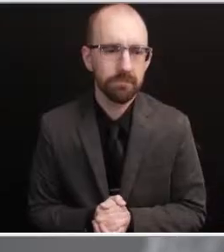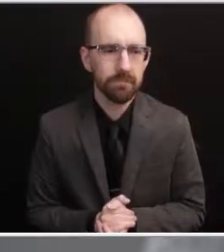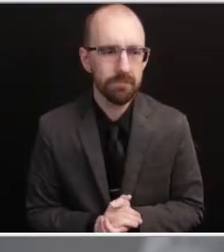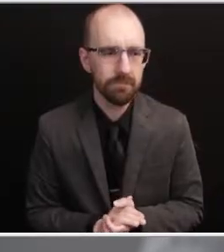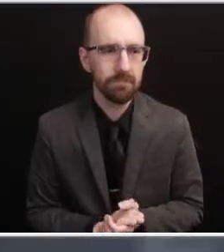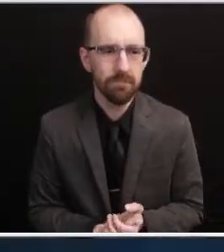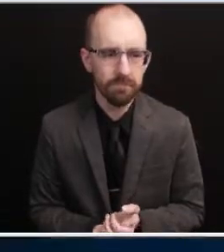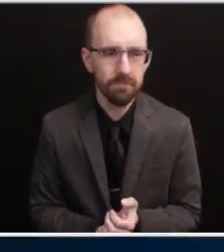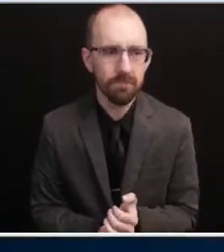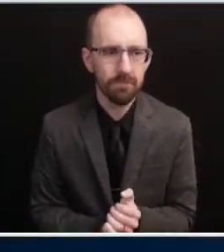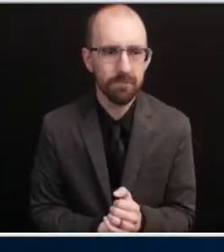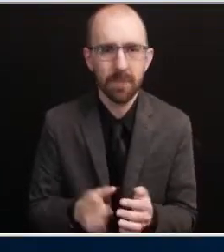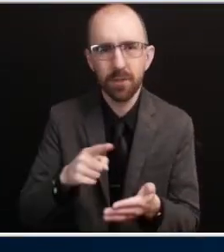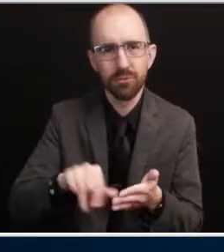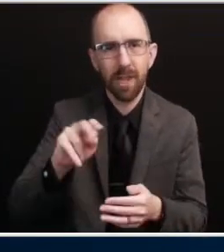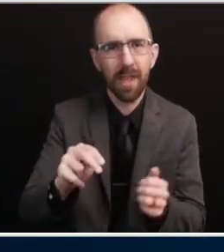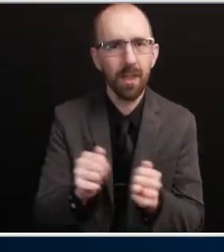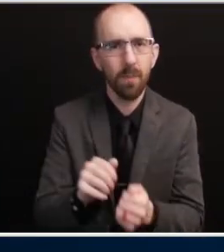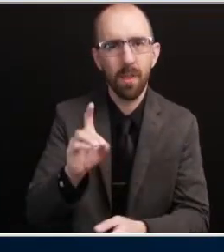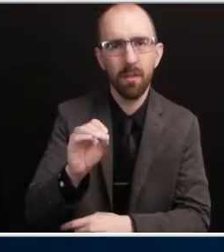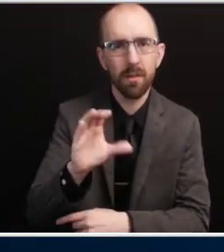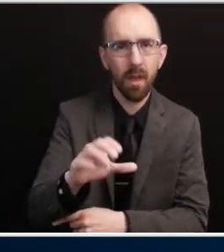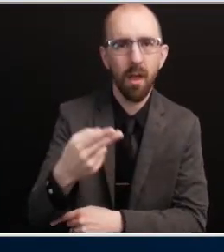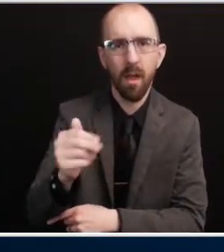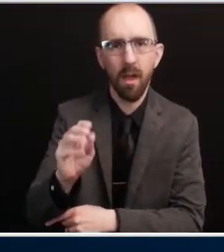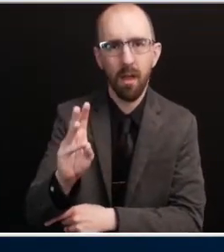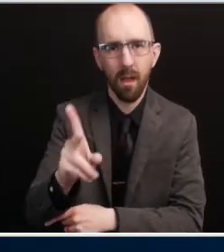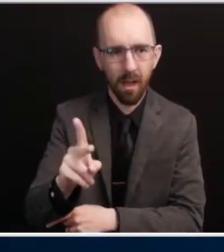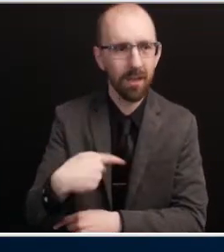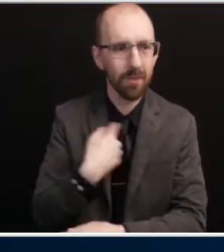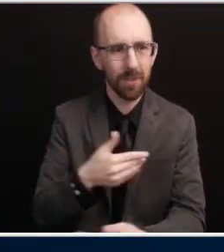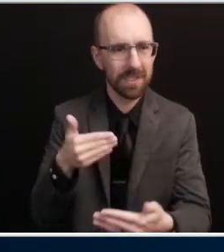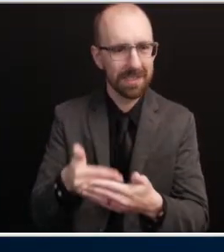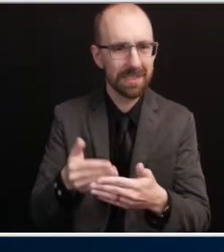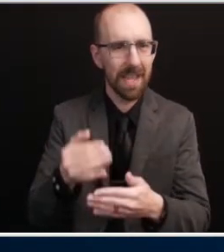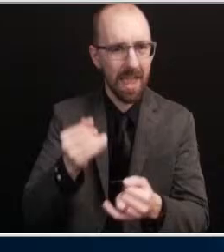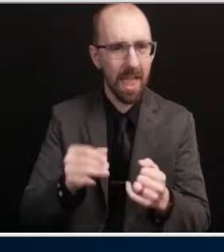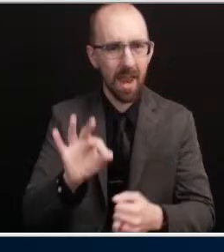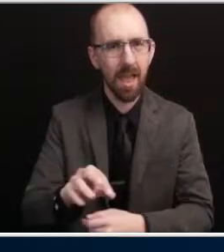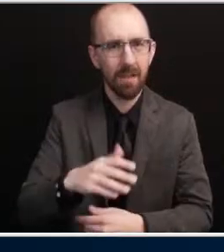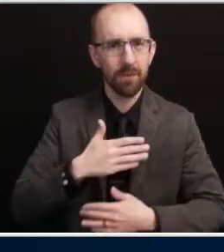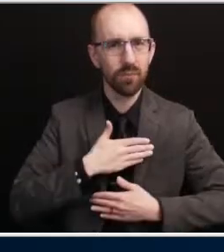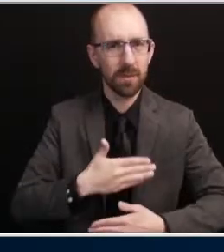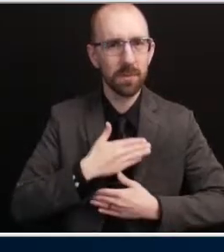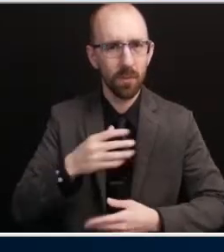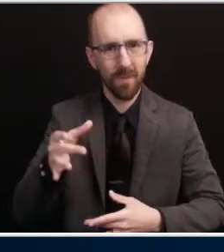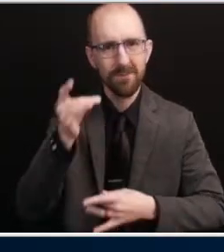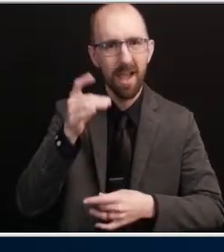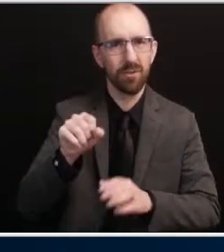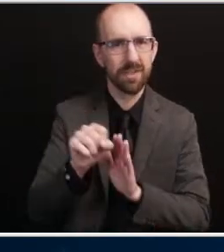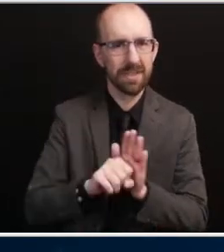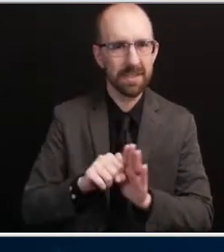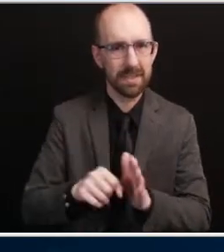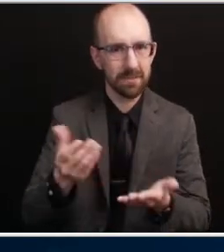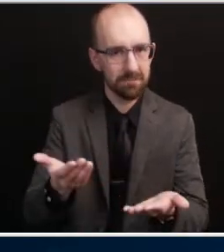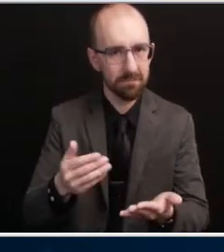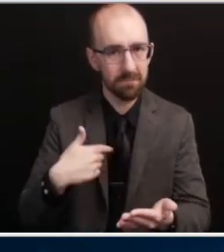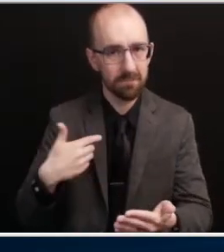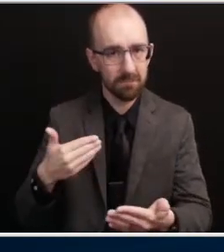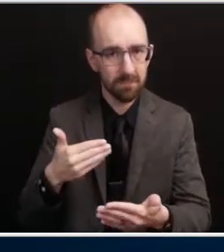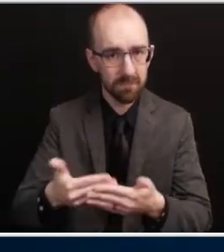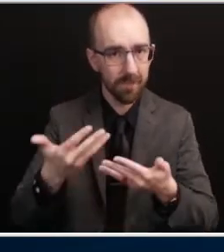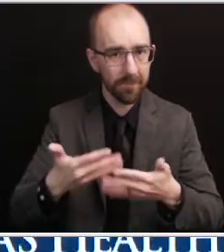Let's check in with Doc Hawk. We're getting to the end of the respiratory virus season. Can we say we are almost done, or where are